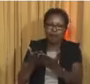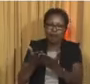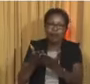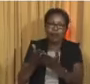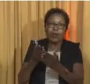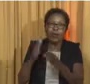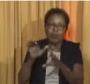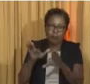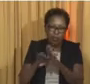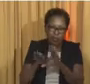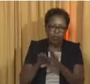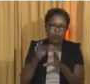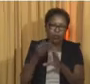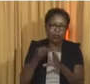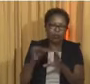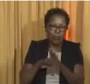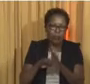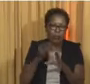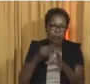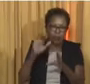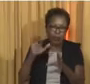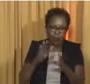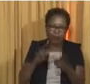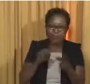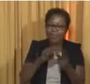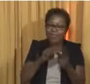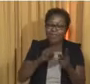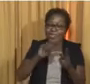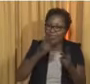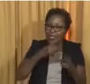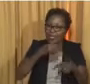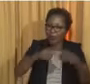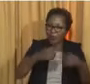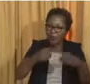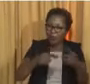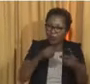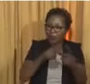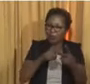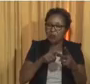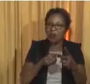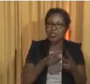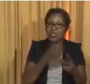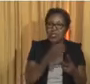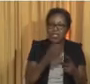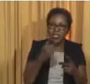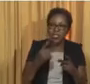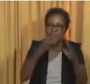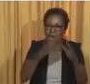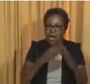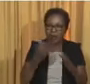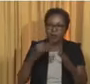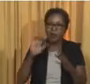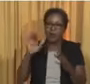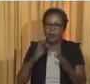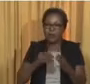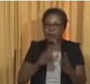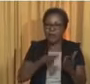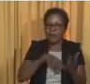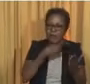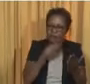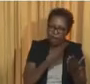House of Parliament. In this second process, if either House of Parliament fails to pass the bill,